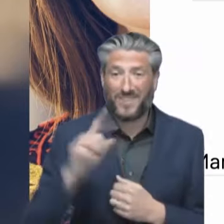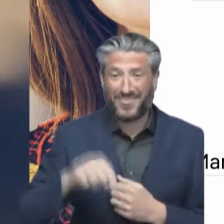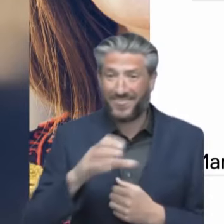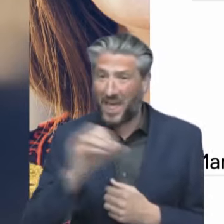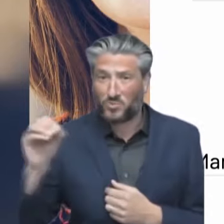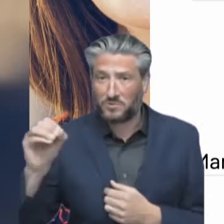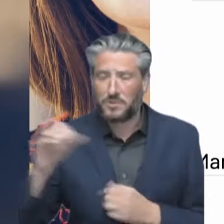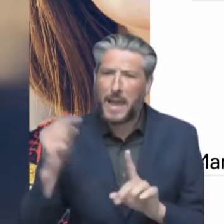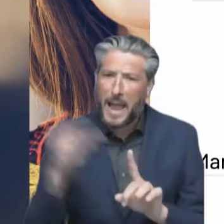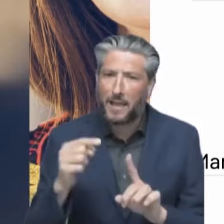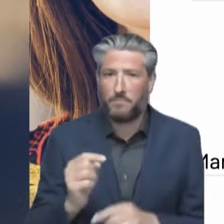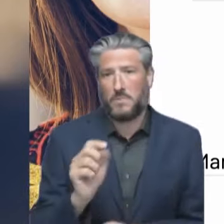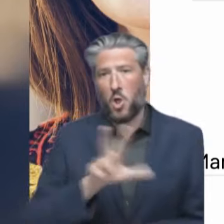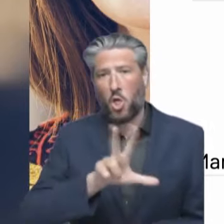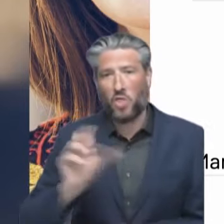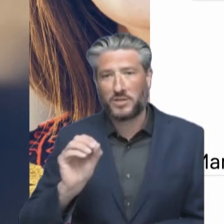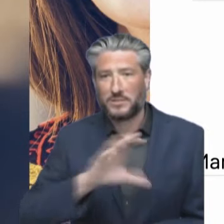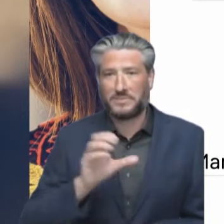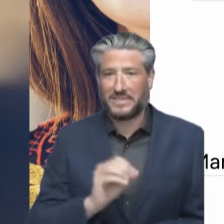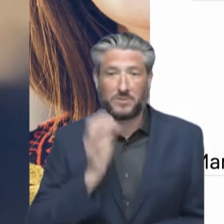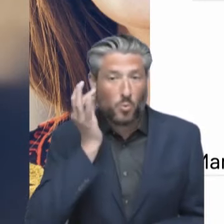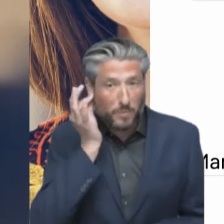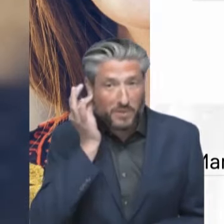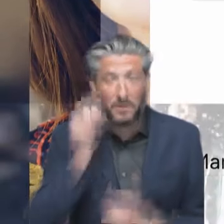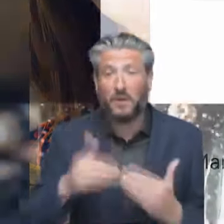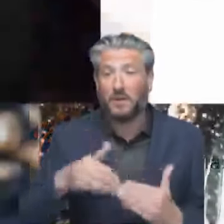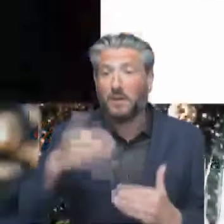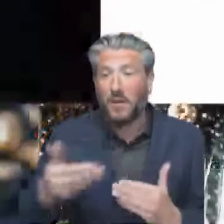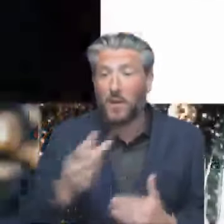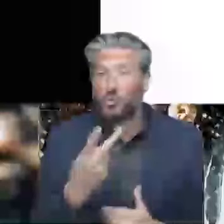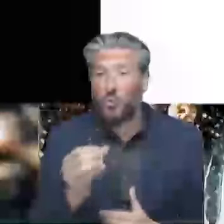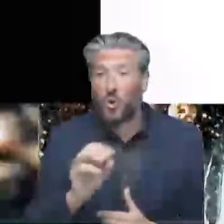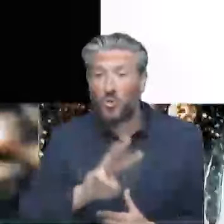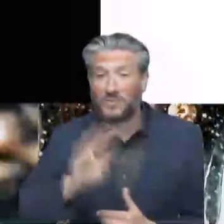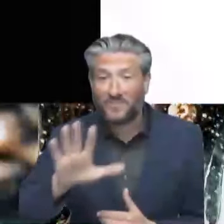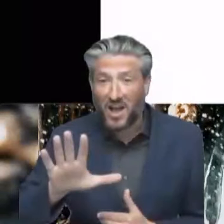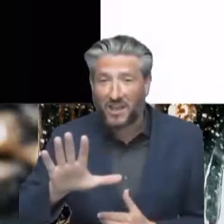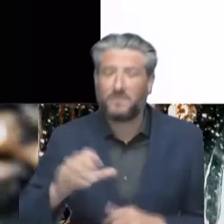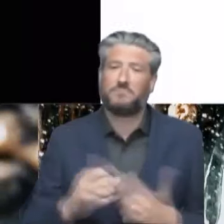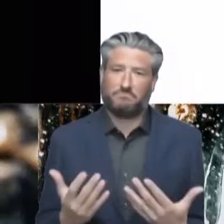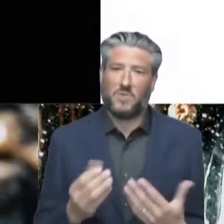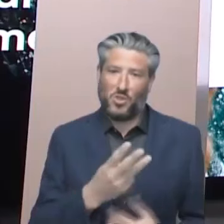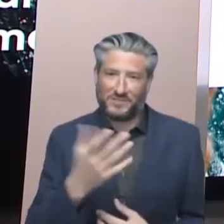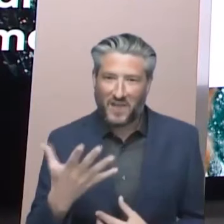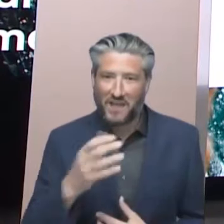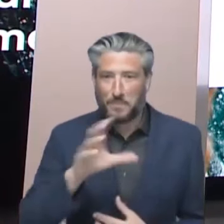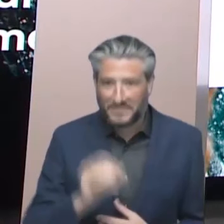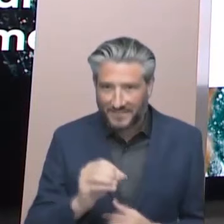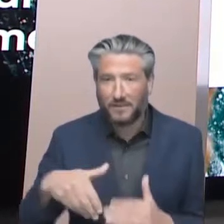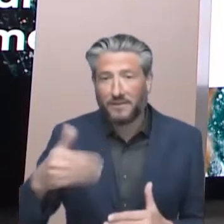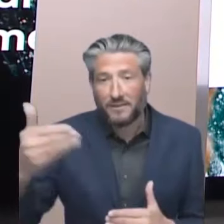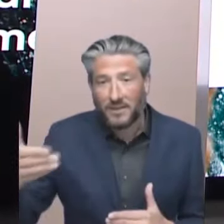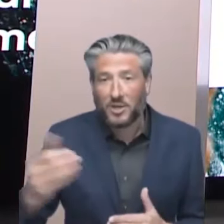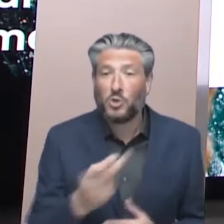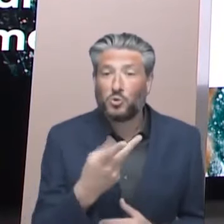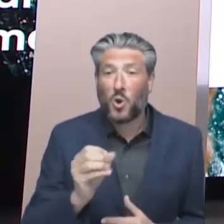30% of women by 2030, 35% by 2035, and 50% by 2050. And simultaneously, we